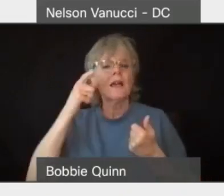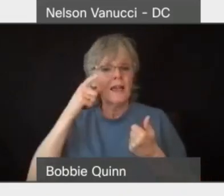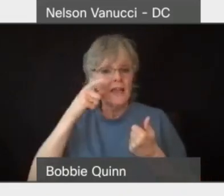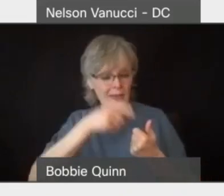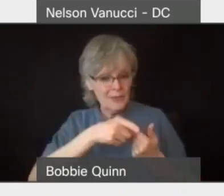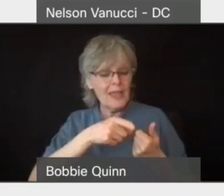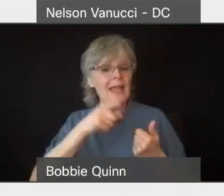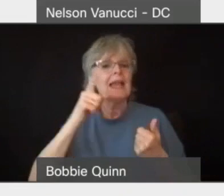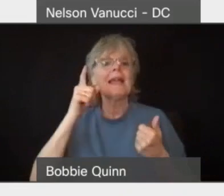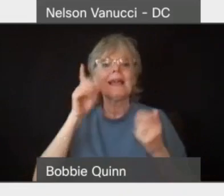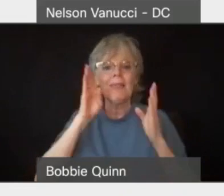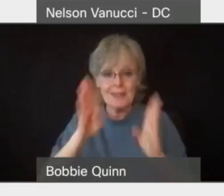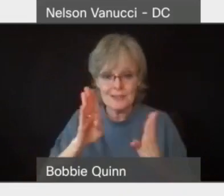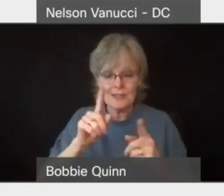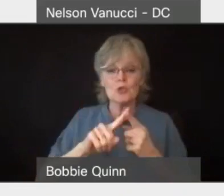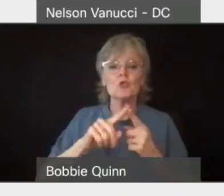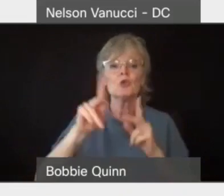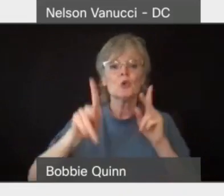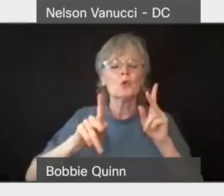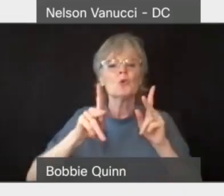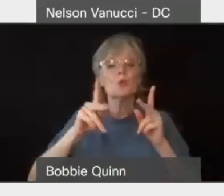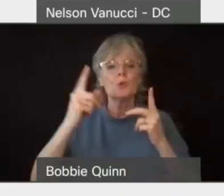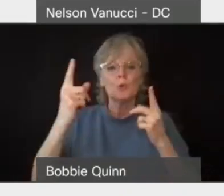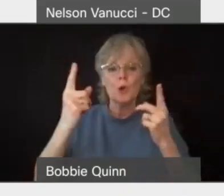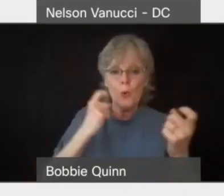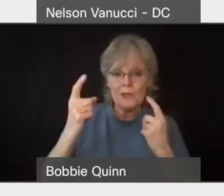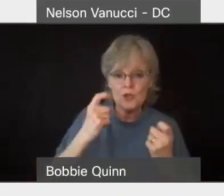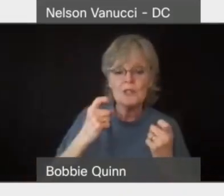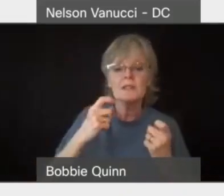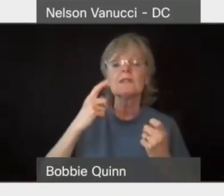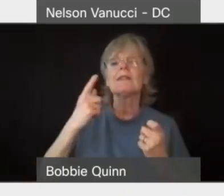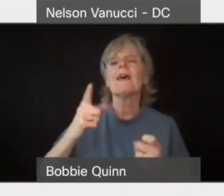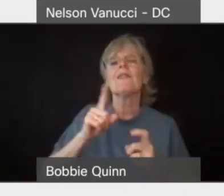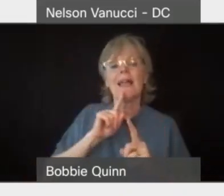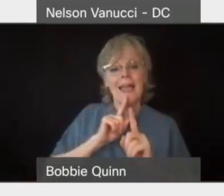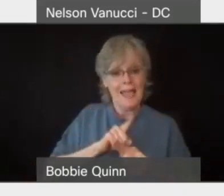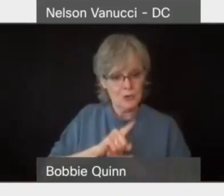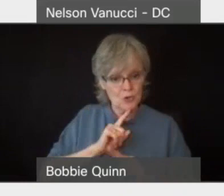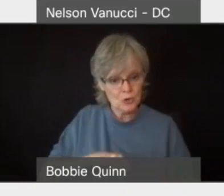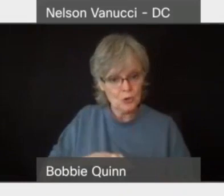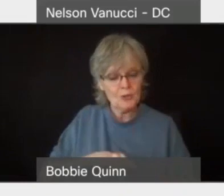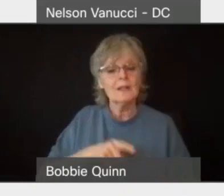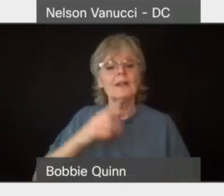and answer them and to be comfortable sort of allowing people to learn